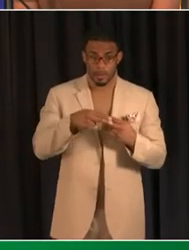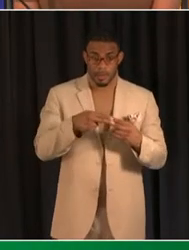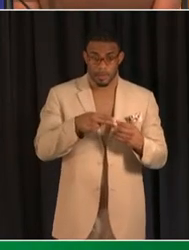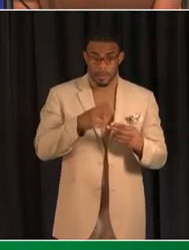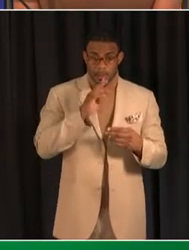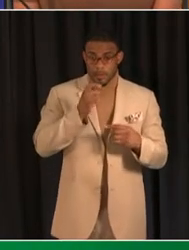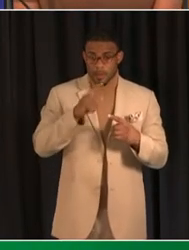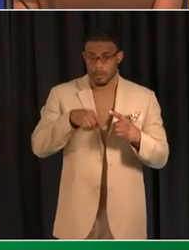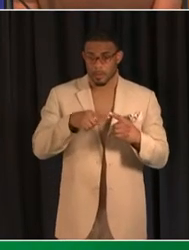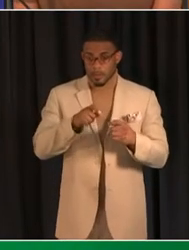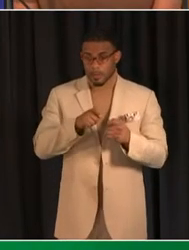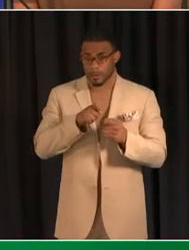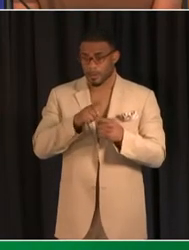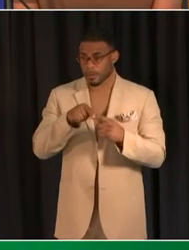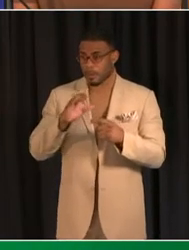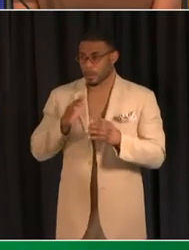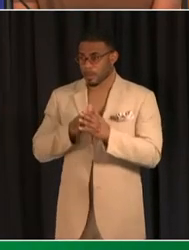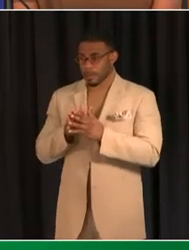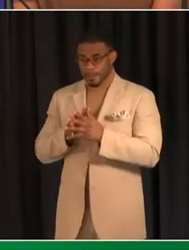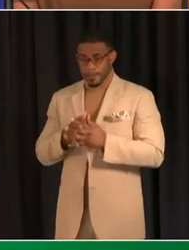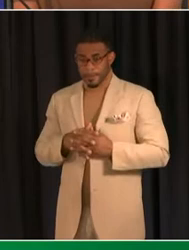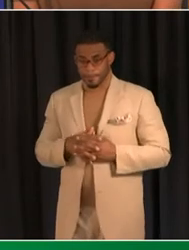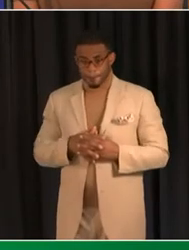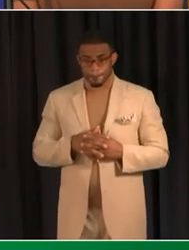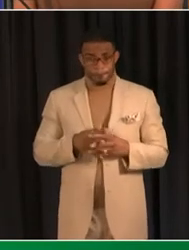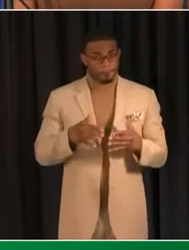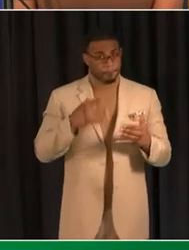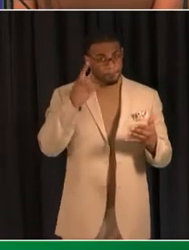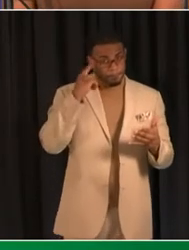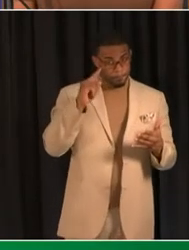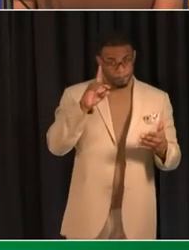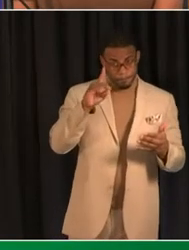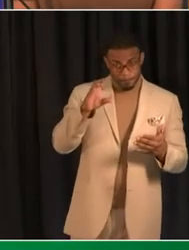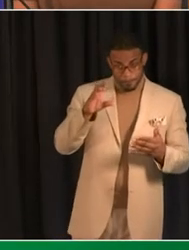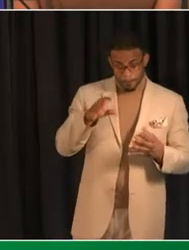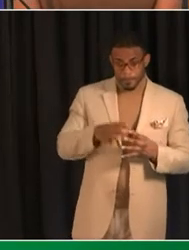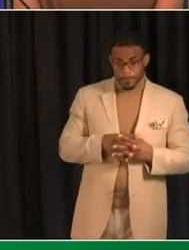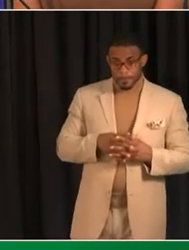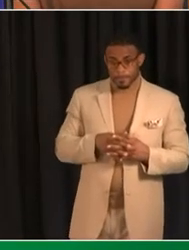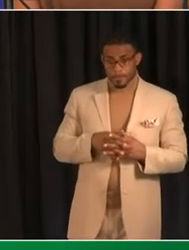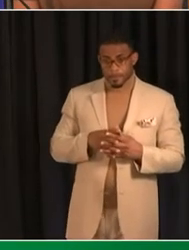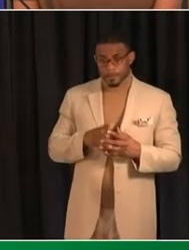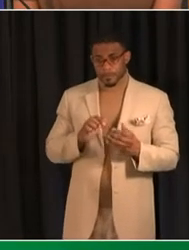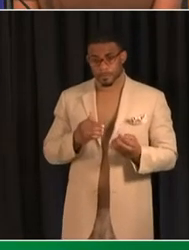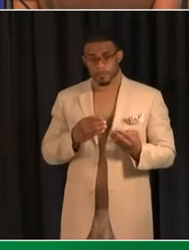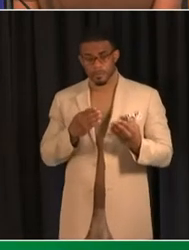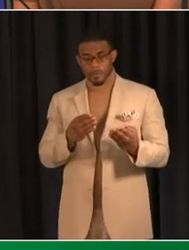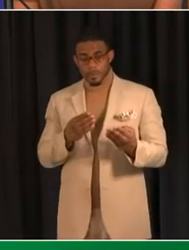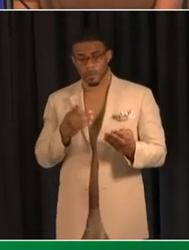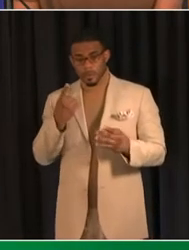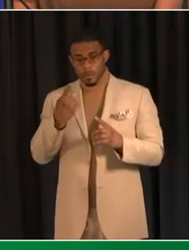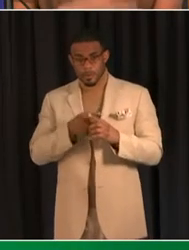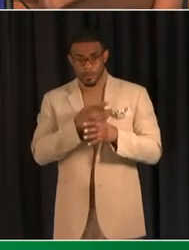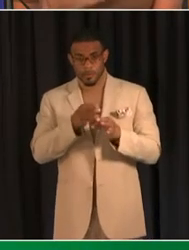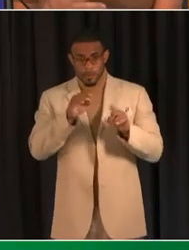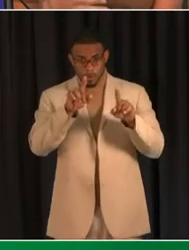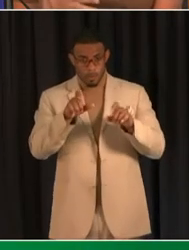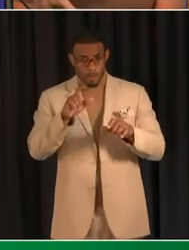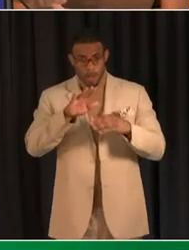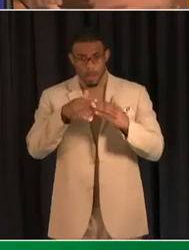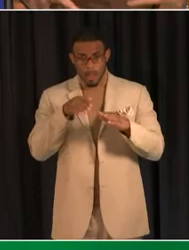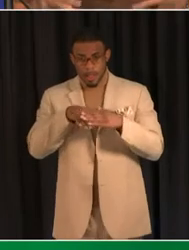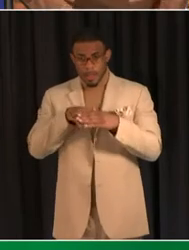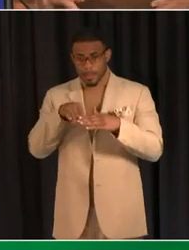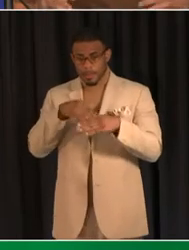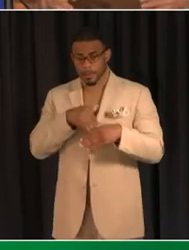turn to the next slide, I'll speak a little bit more specifically about our incentives. So for DC, we are providing a 1-month free